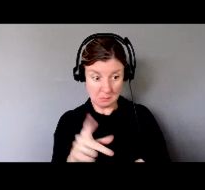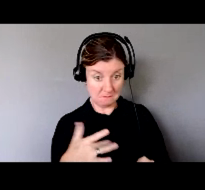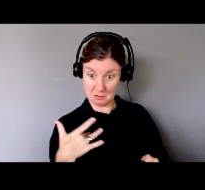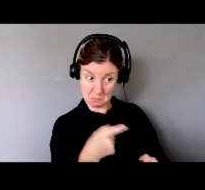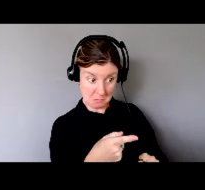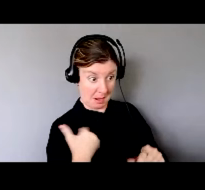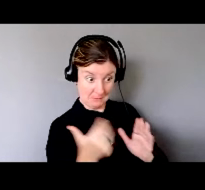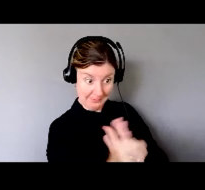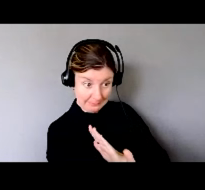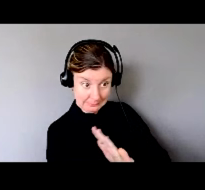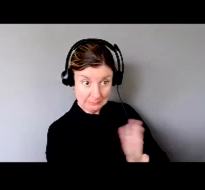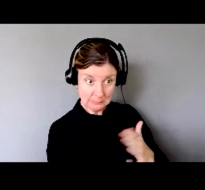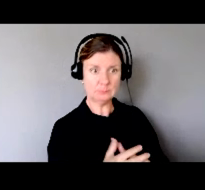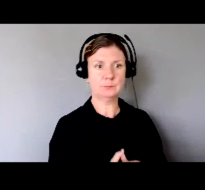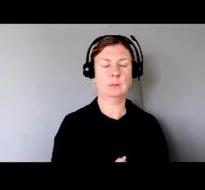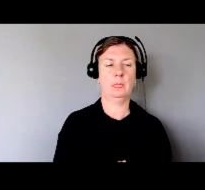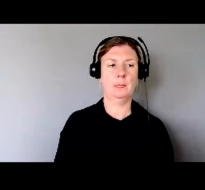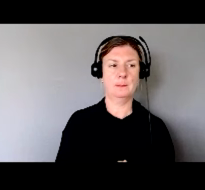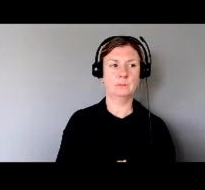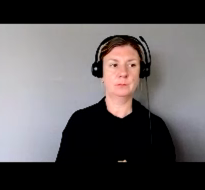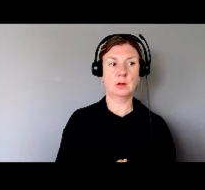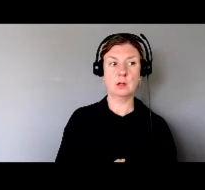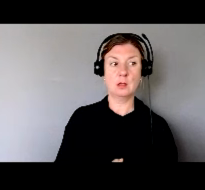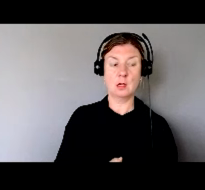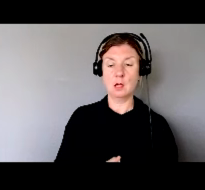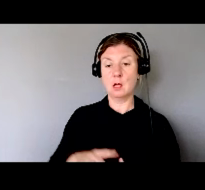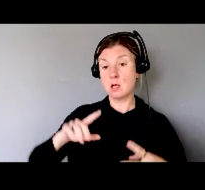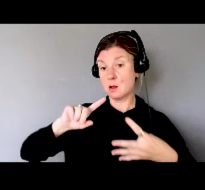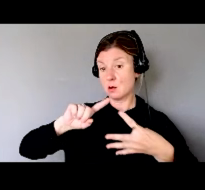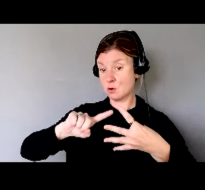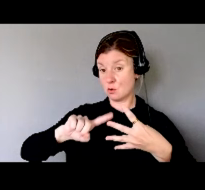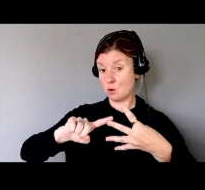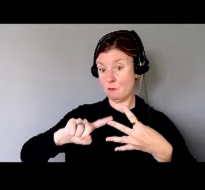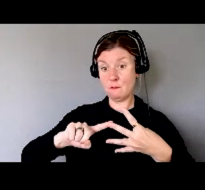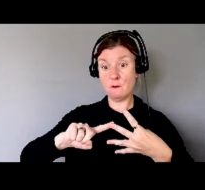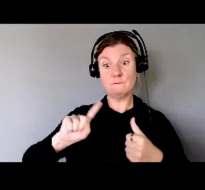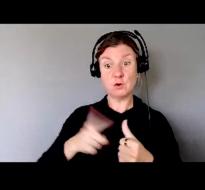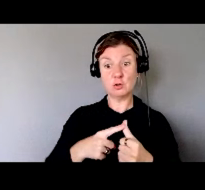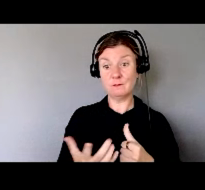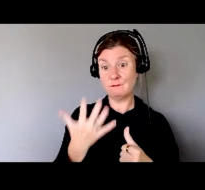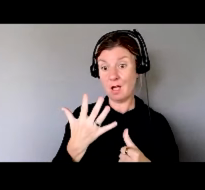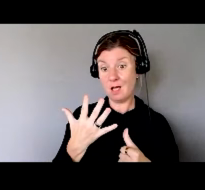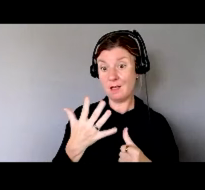The first 5 text answer questions are scored out of 70 points.